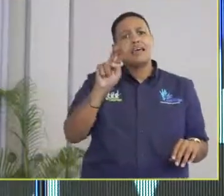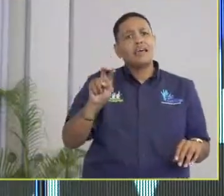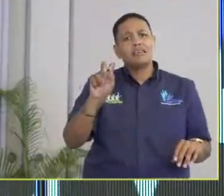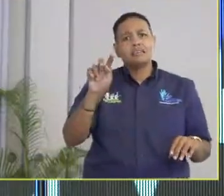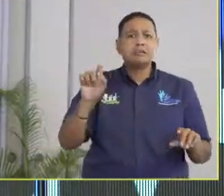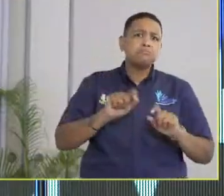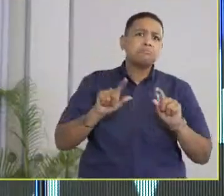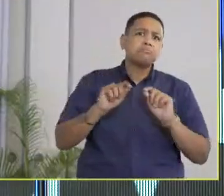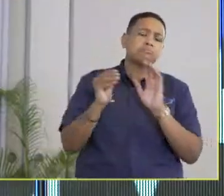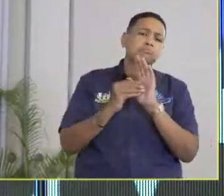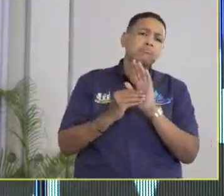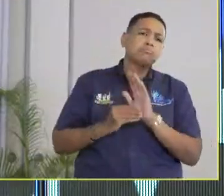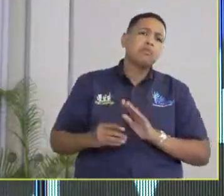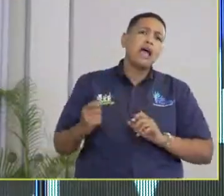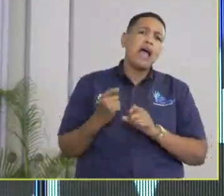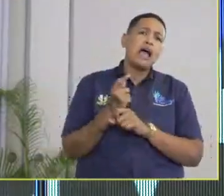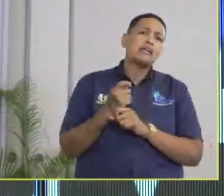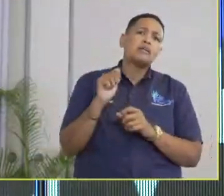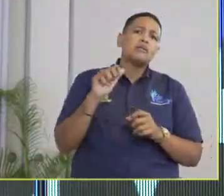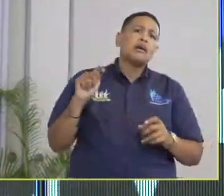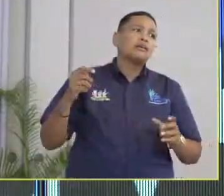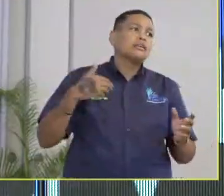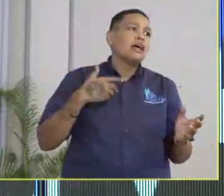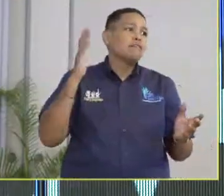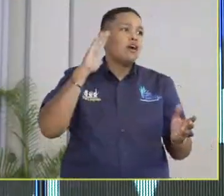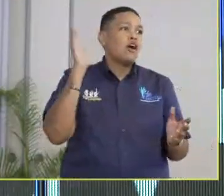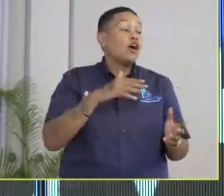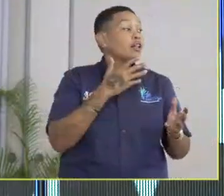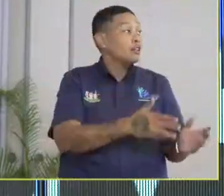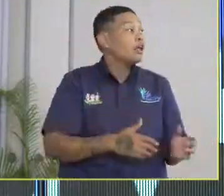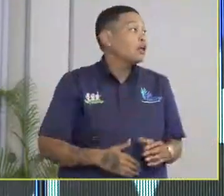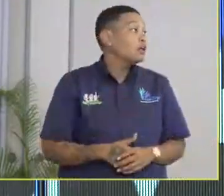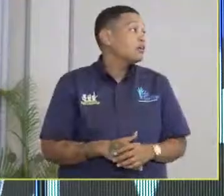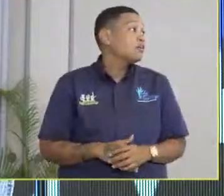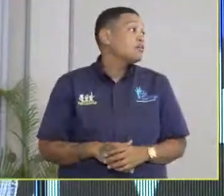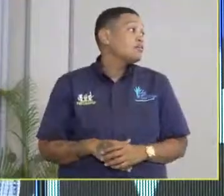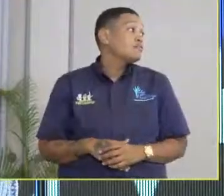the annual acts. They just have, they are all there.